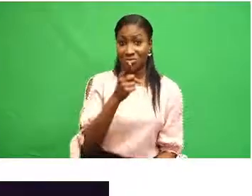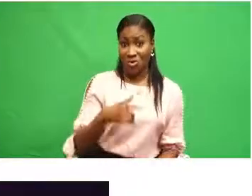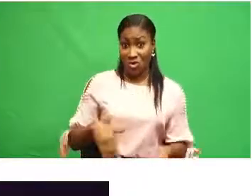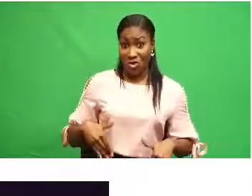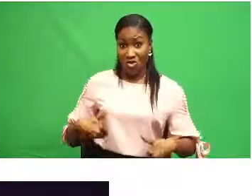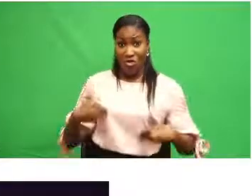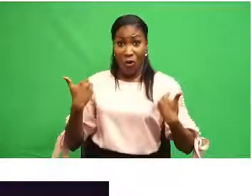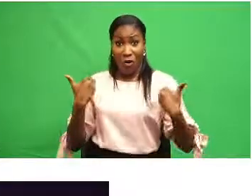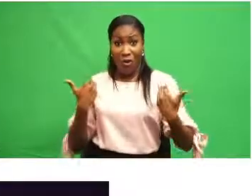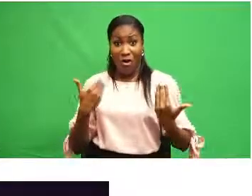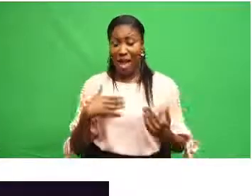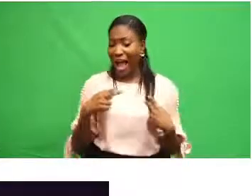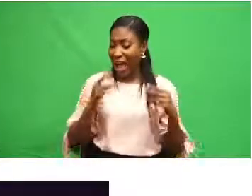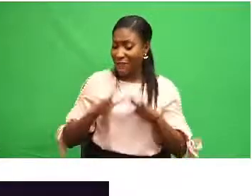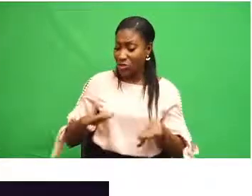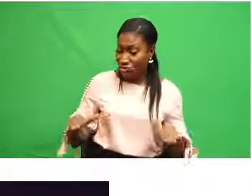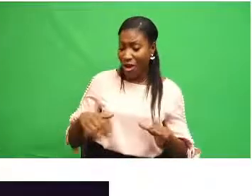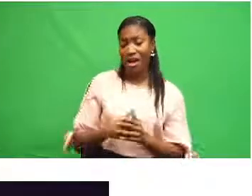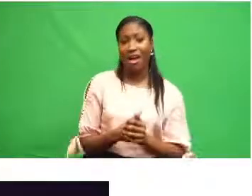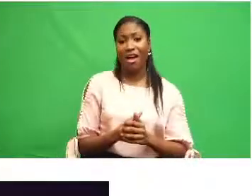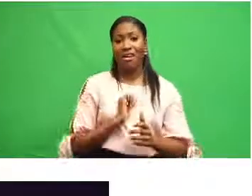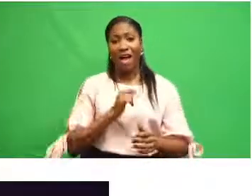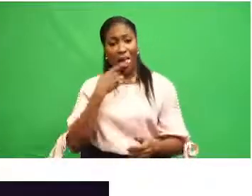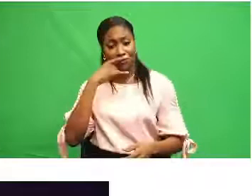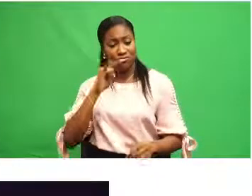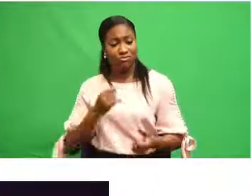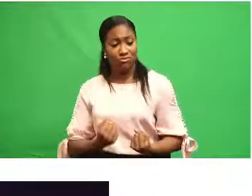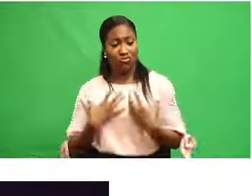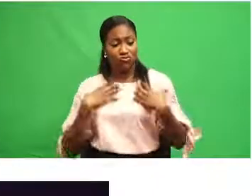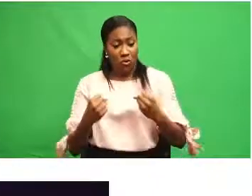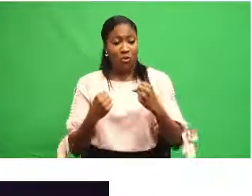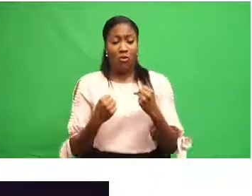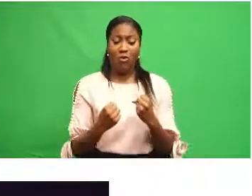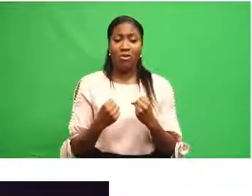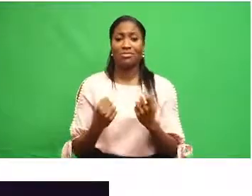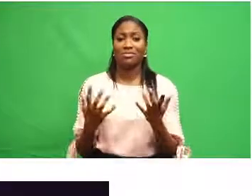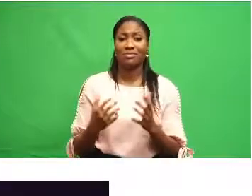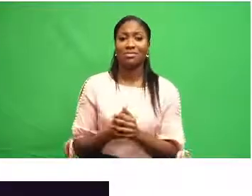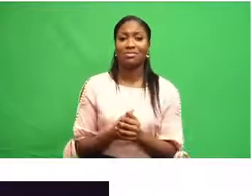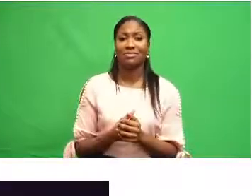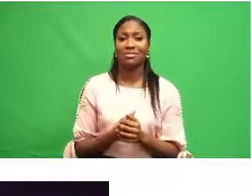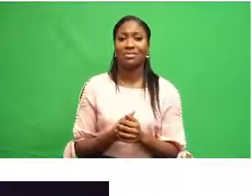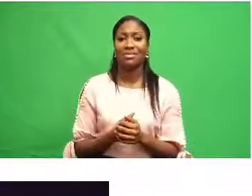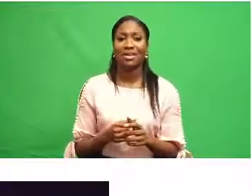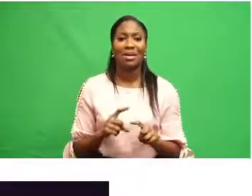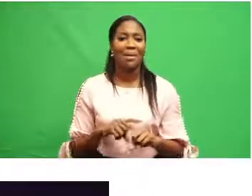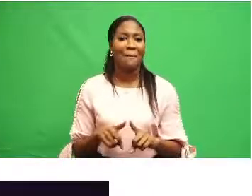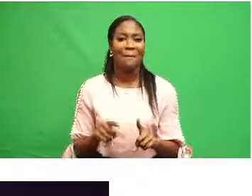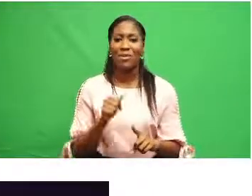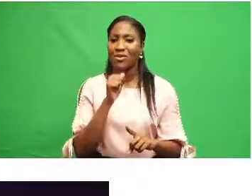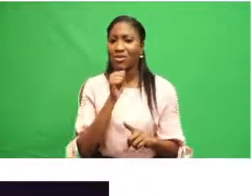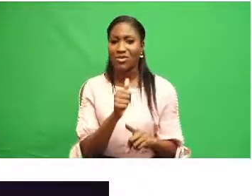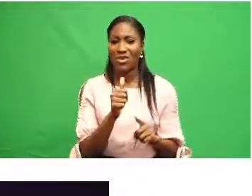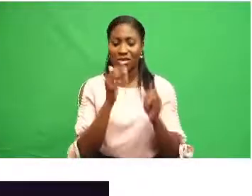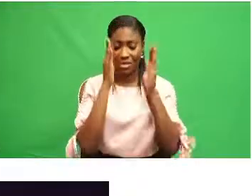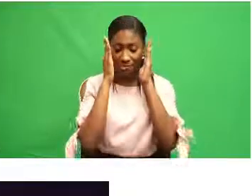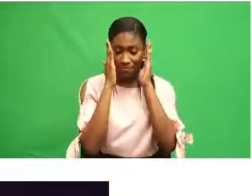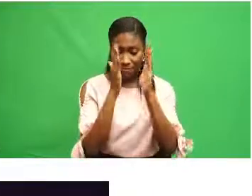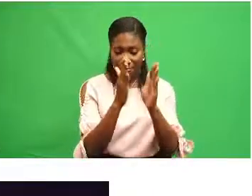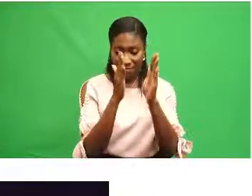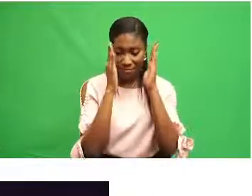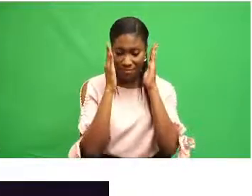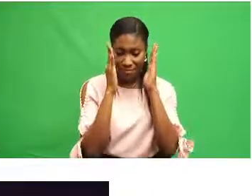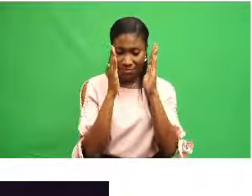have children, but little time and attention, little time or thought is being given to